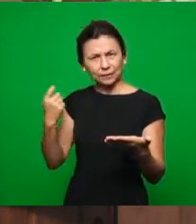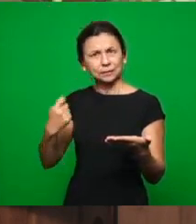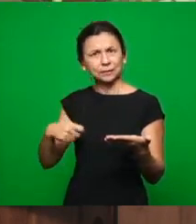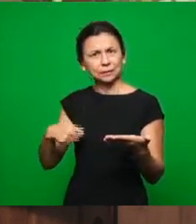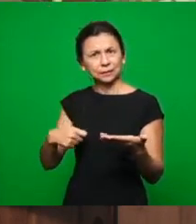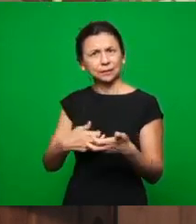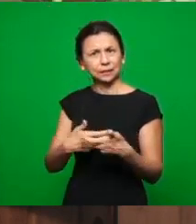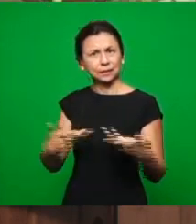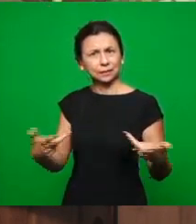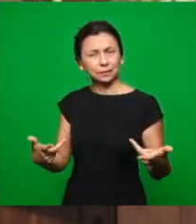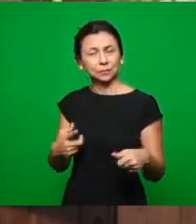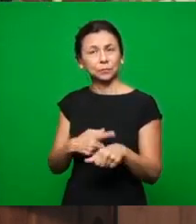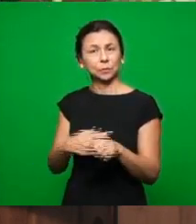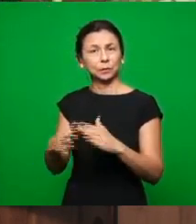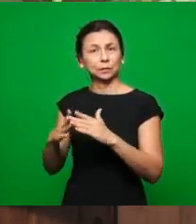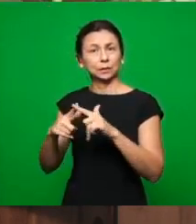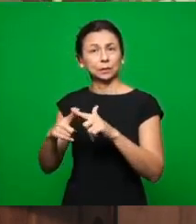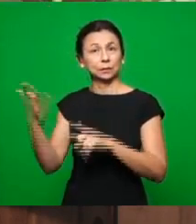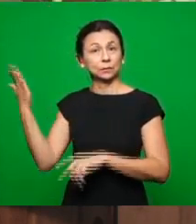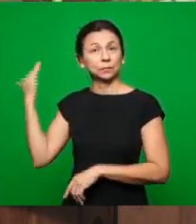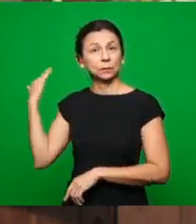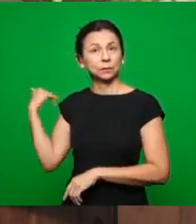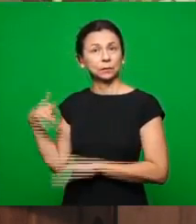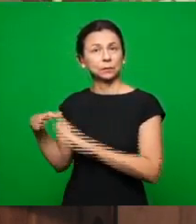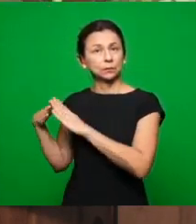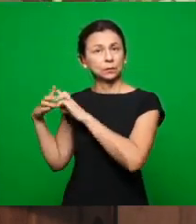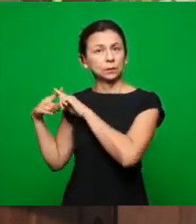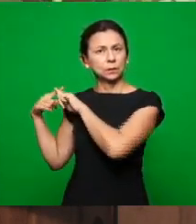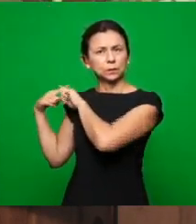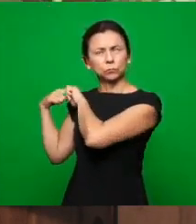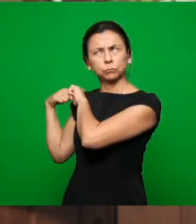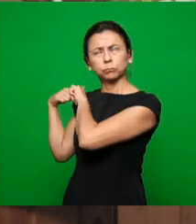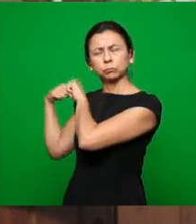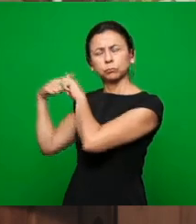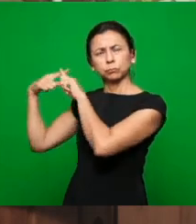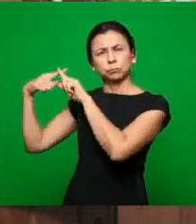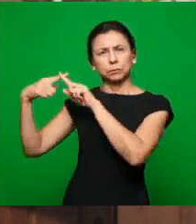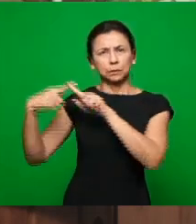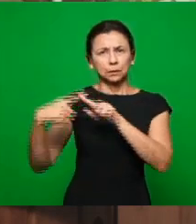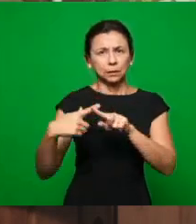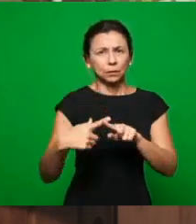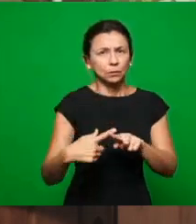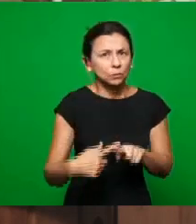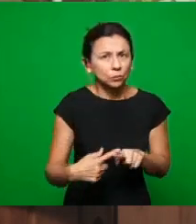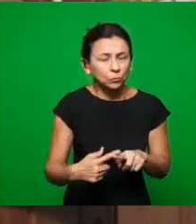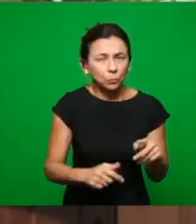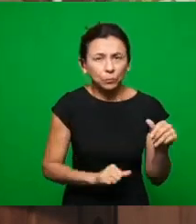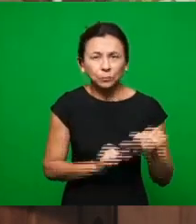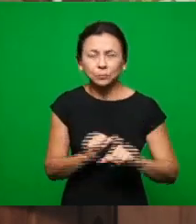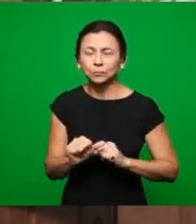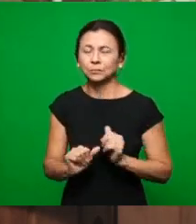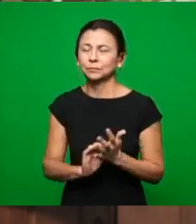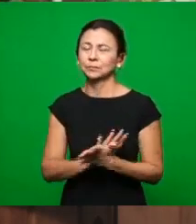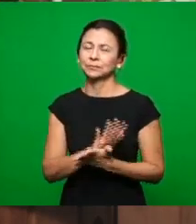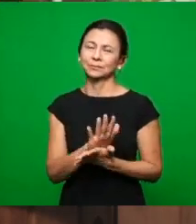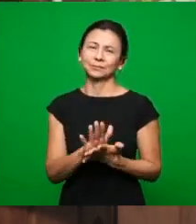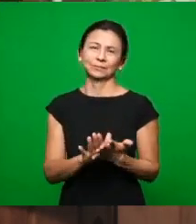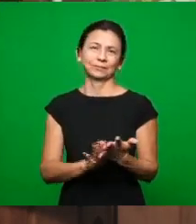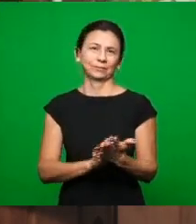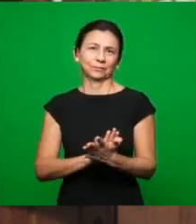great necessities at the moment in which the church lives. The church that lived in the past and now lives. Nothing